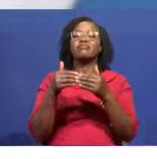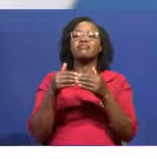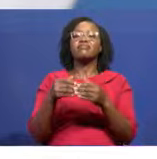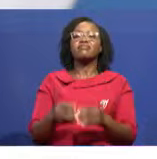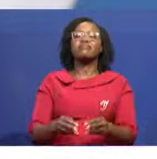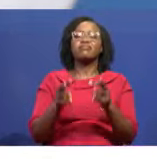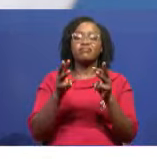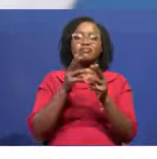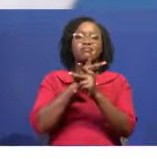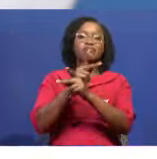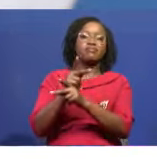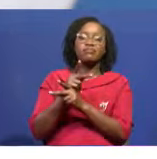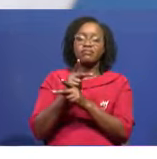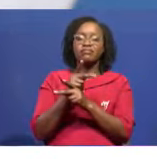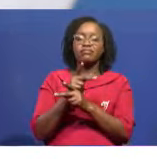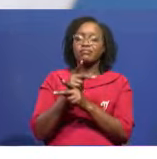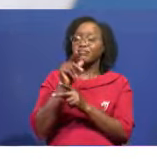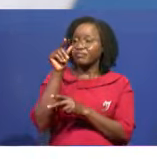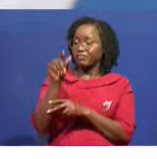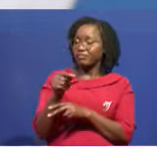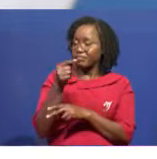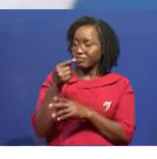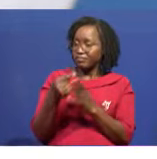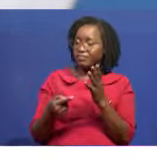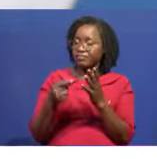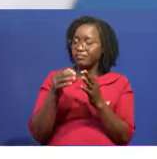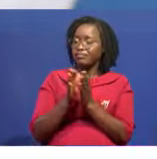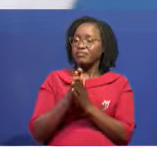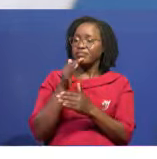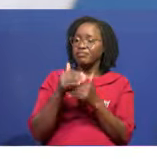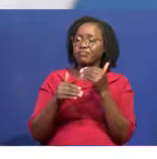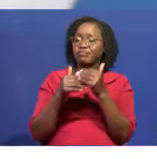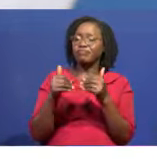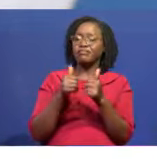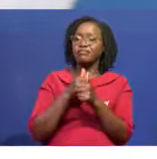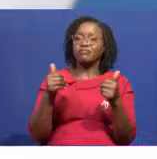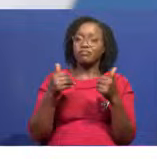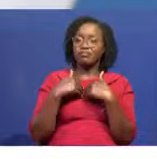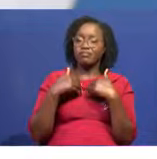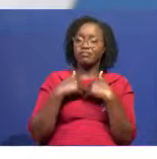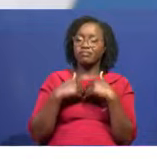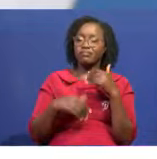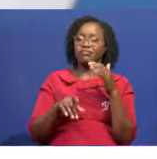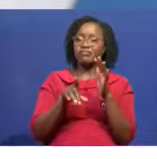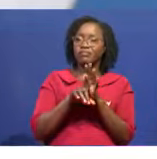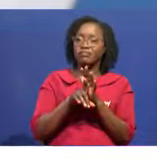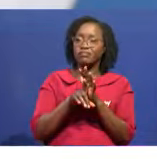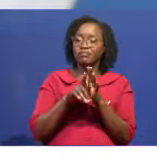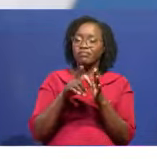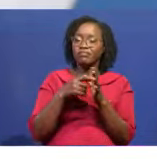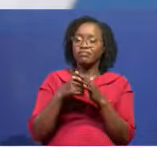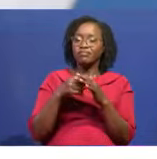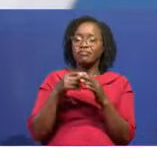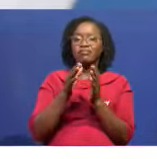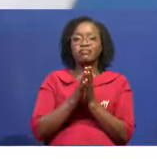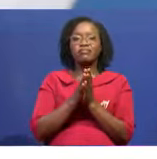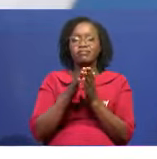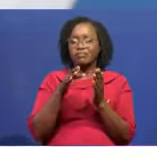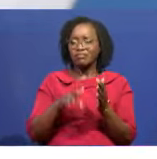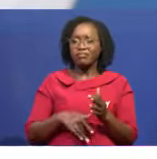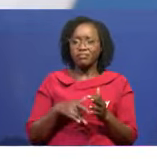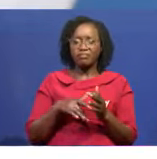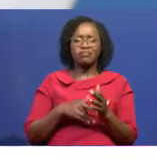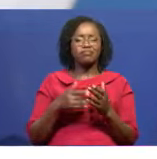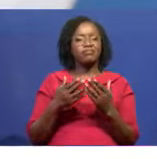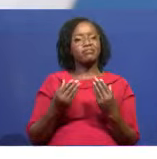of protecting the whistleblowers. If we put those structures in place by way of legislation, then whistleblowers will feel